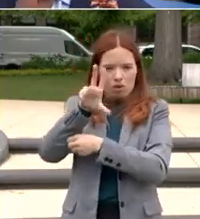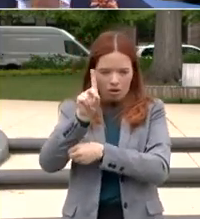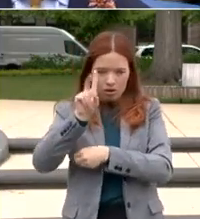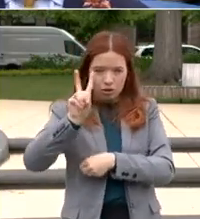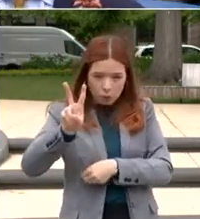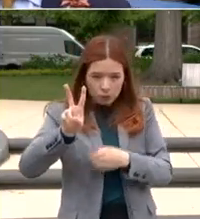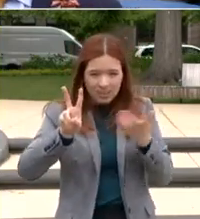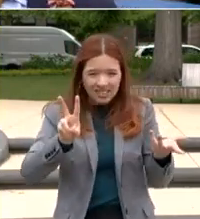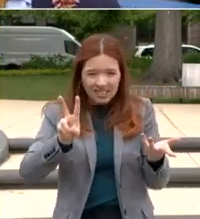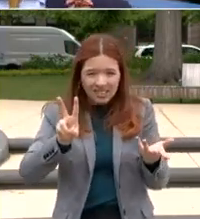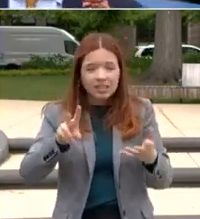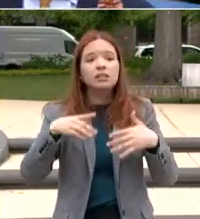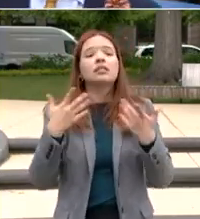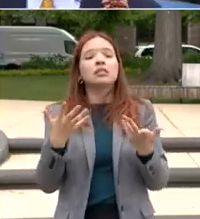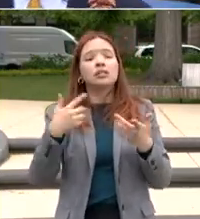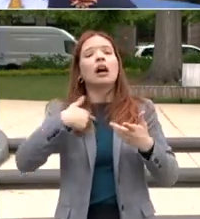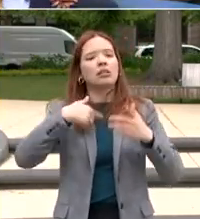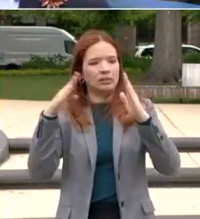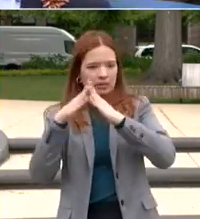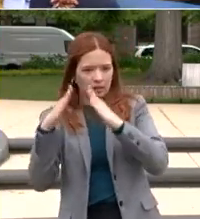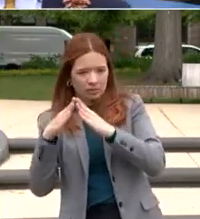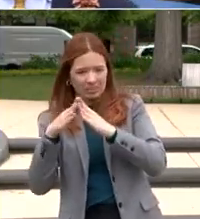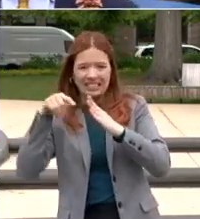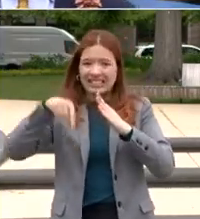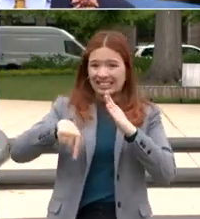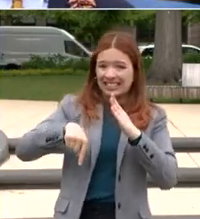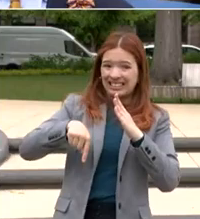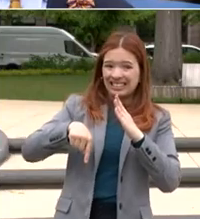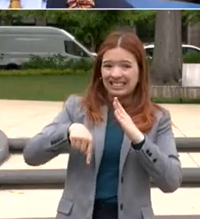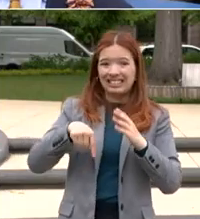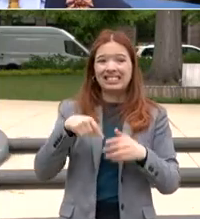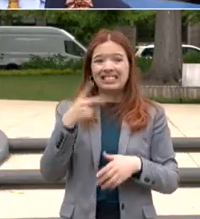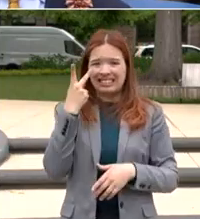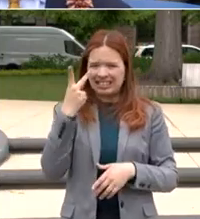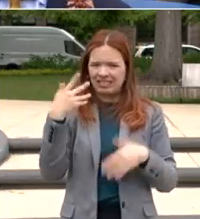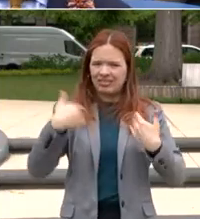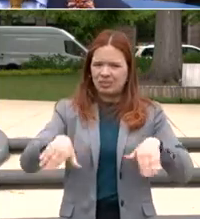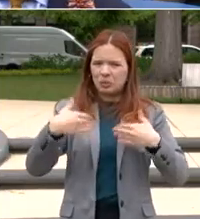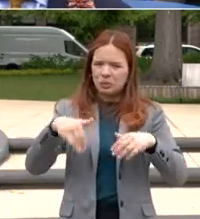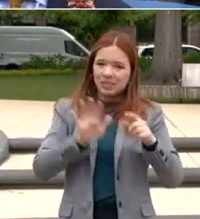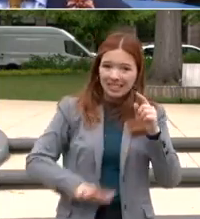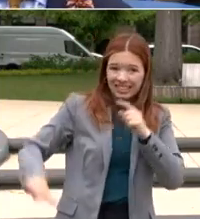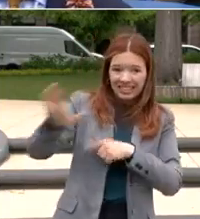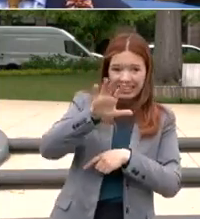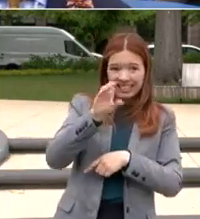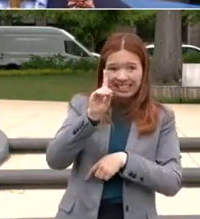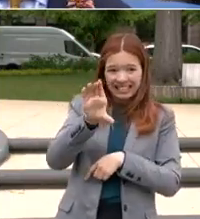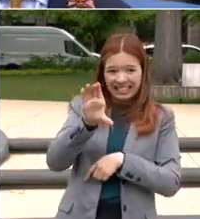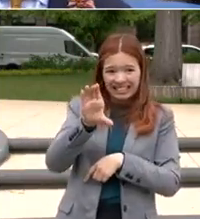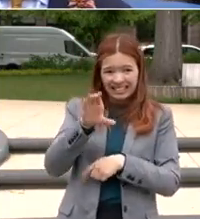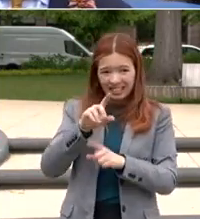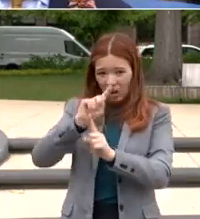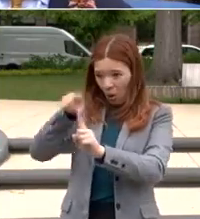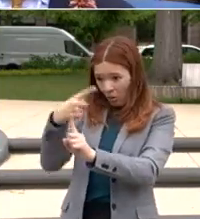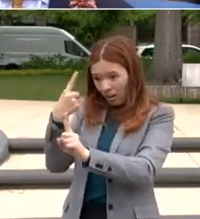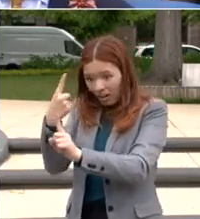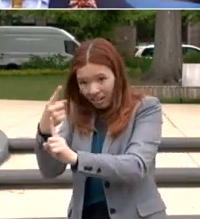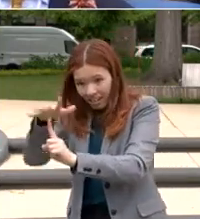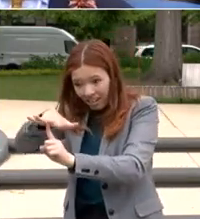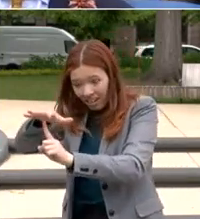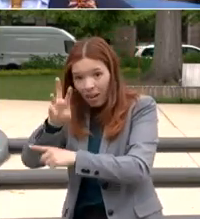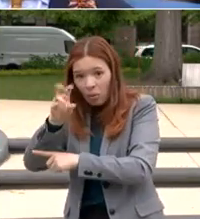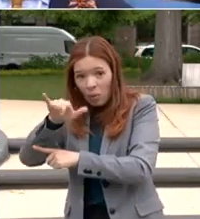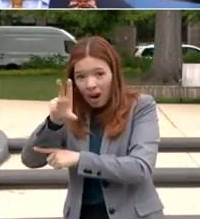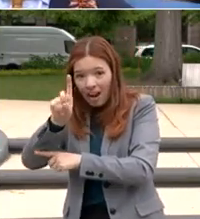but downtown is the downtown for all of DC. This is not just a Ward 2 neighborhood. This is all of our